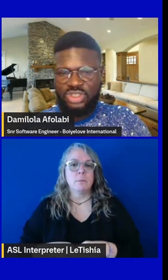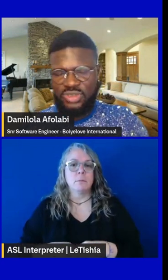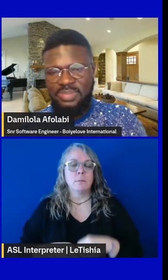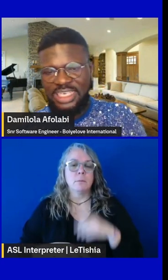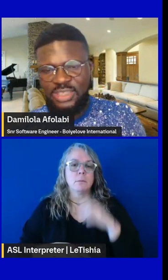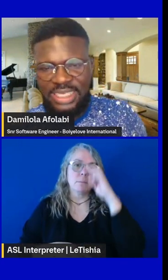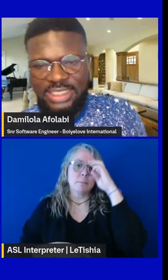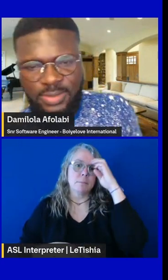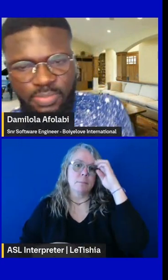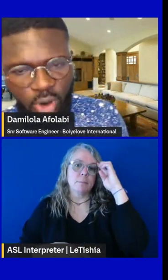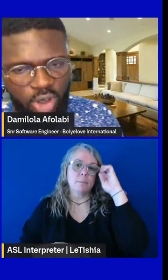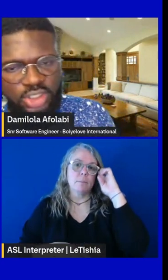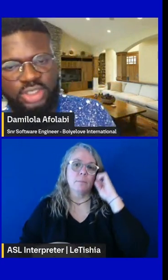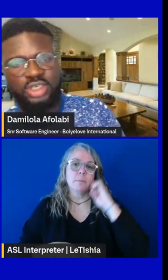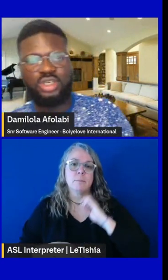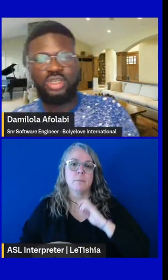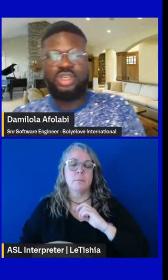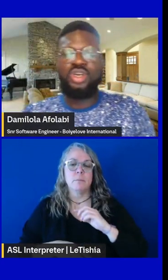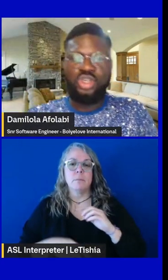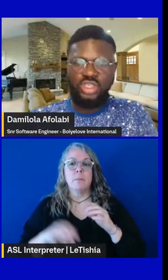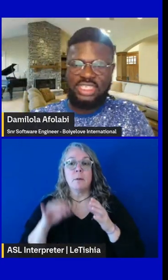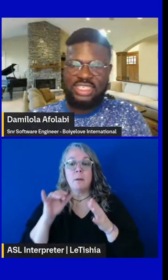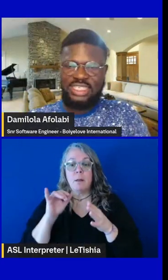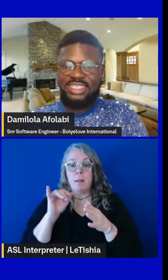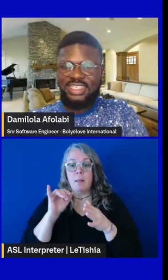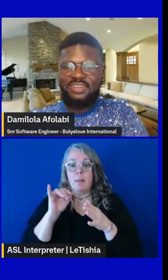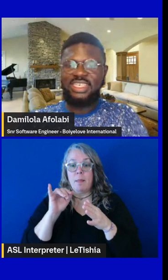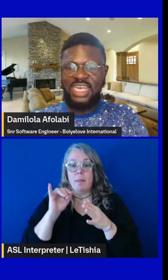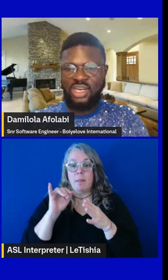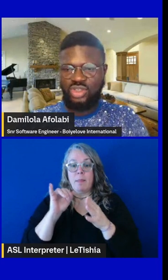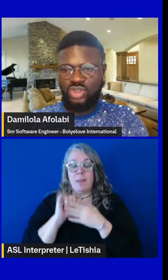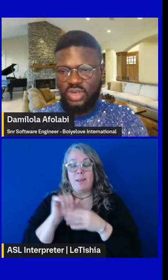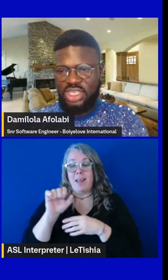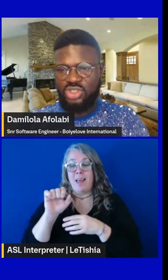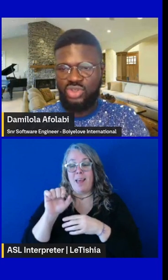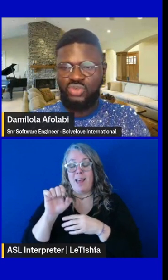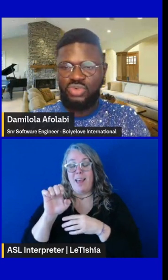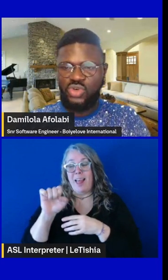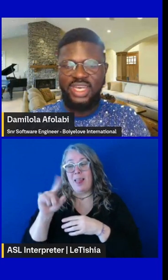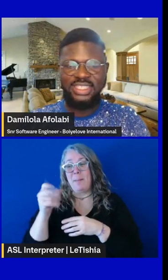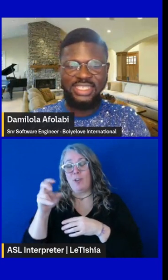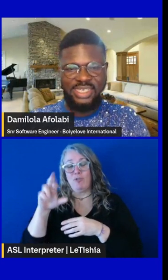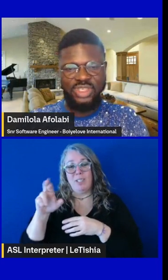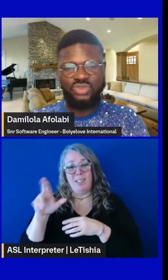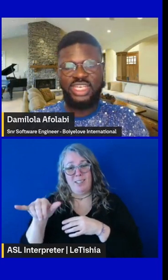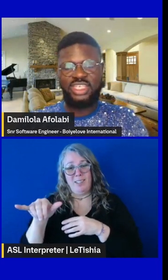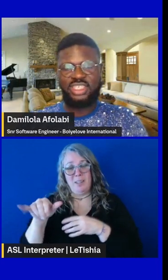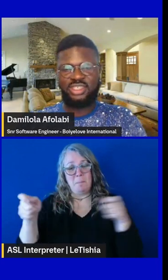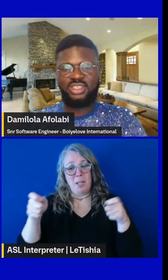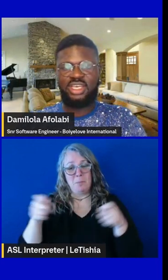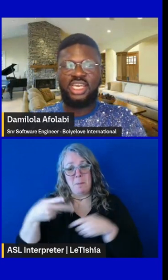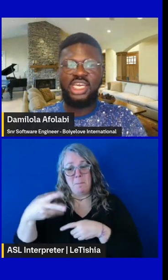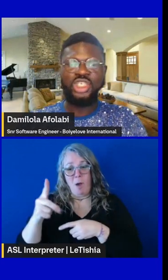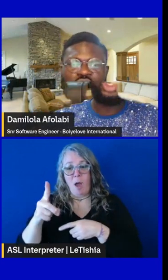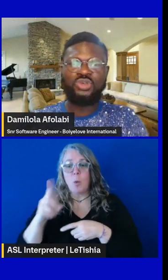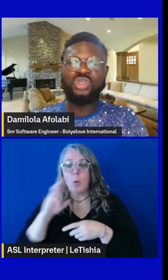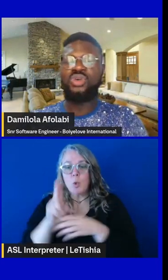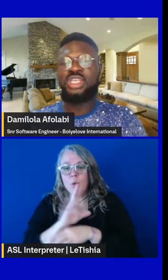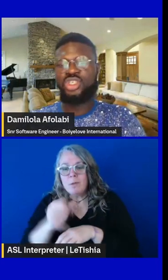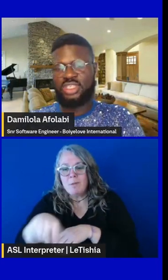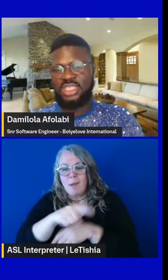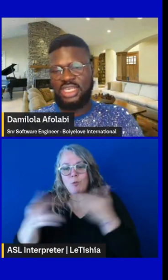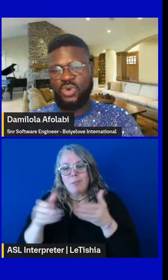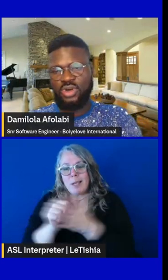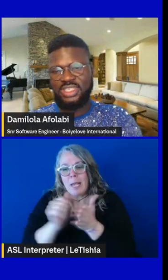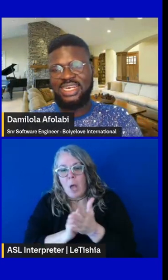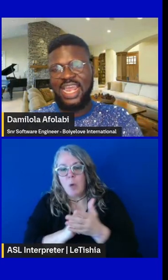The inventory management pod uses its service account token to request database credentials, ensuring